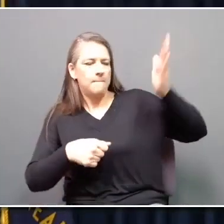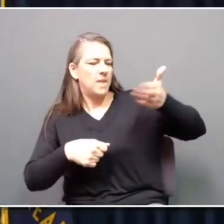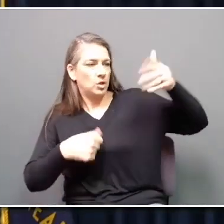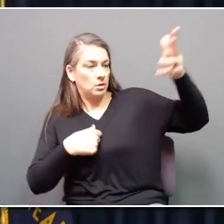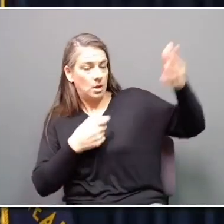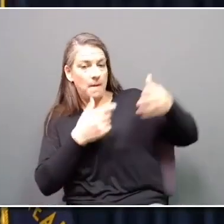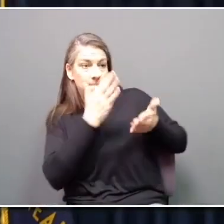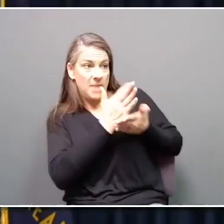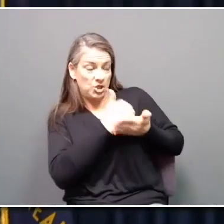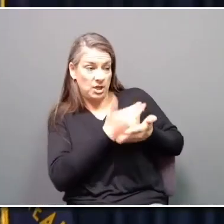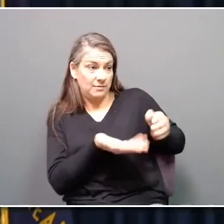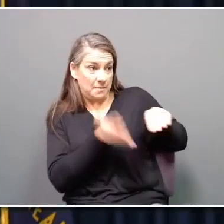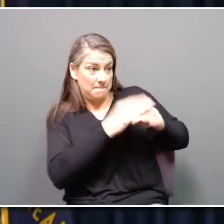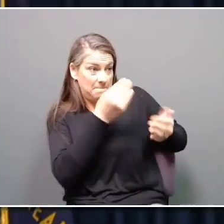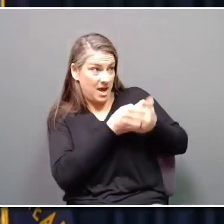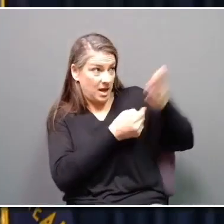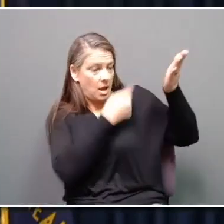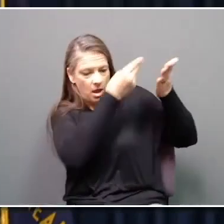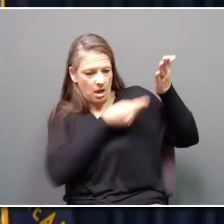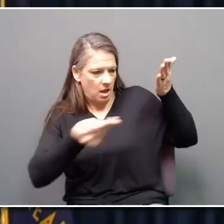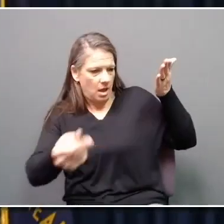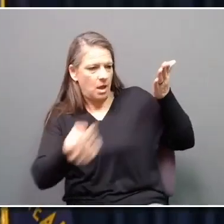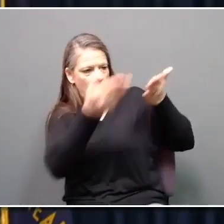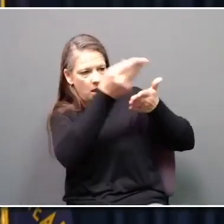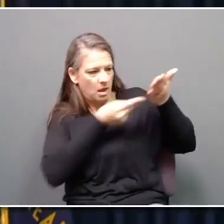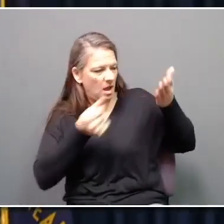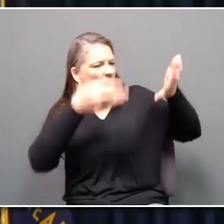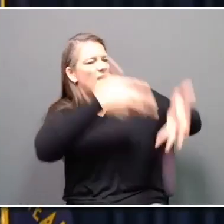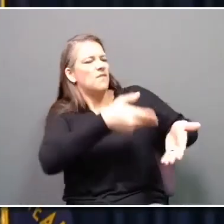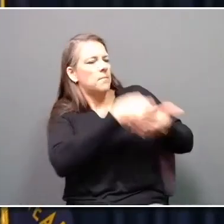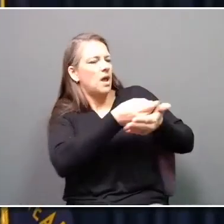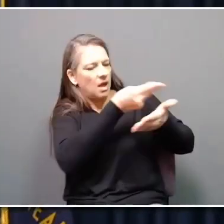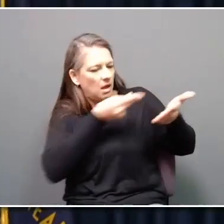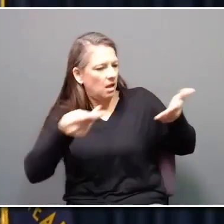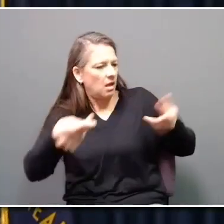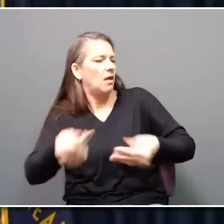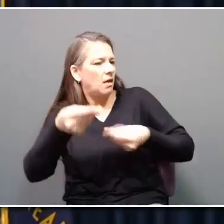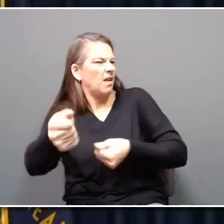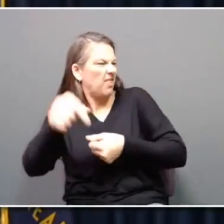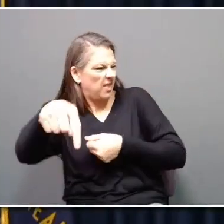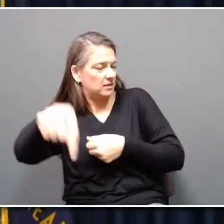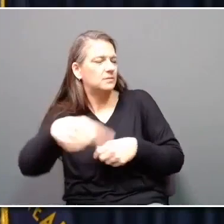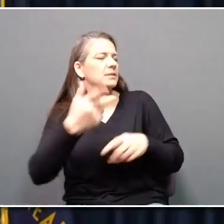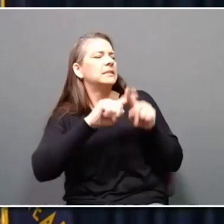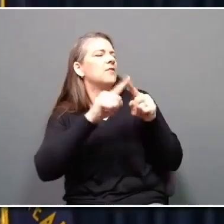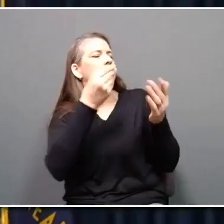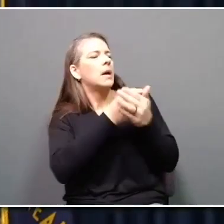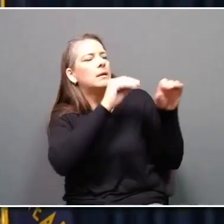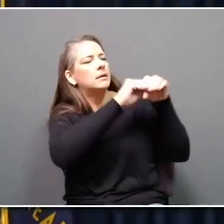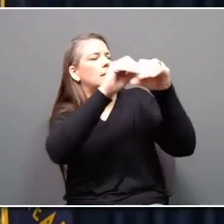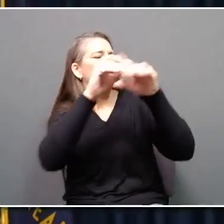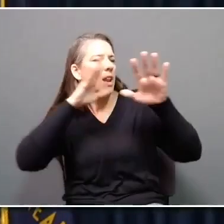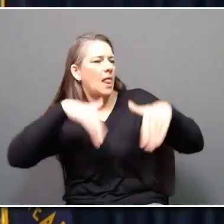this year, but there's also budget surpluses we haven't spent in previous years, or different pockets of money that haven't been fully spent.